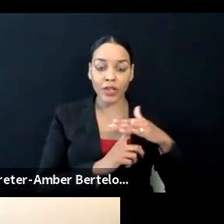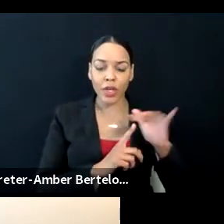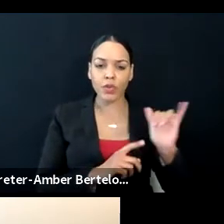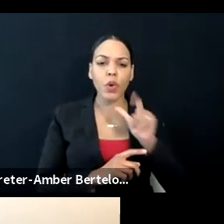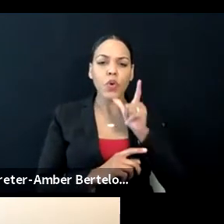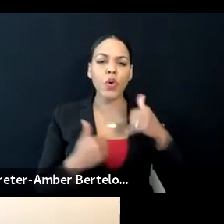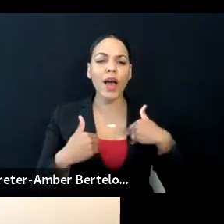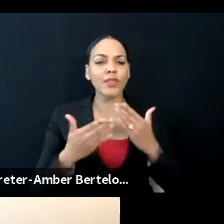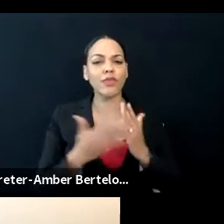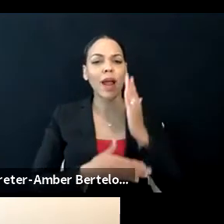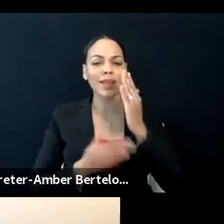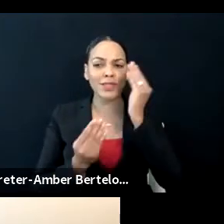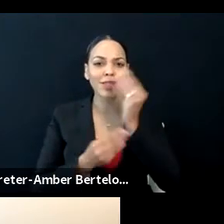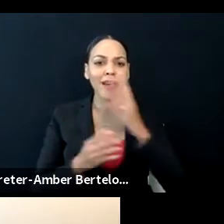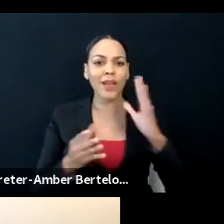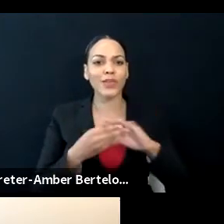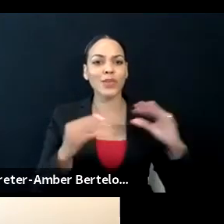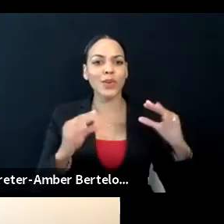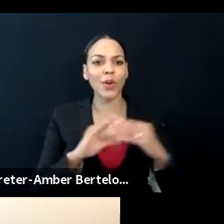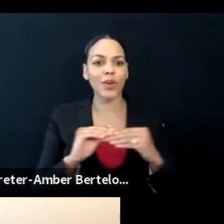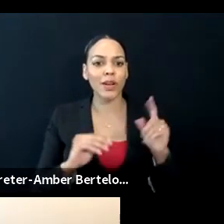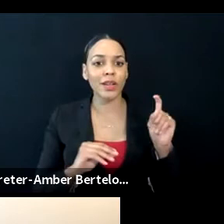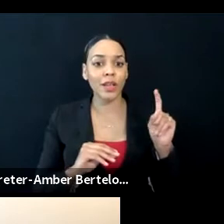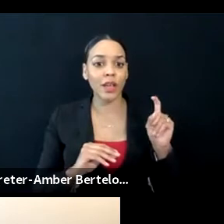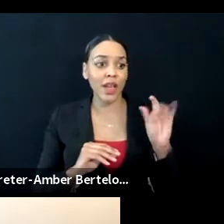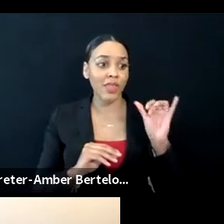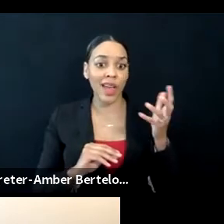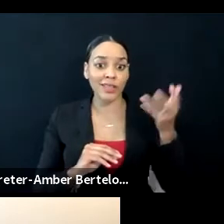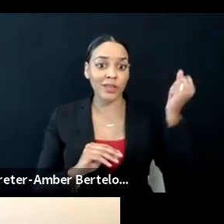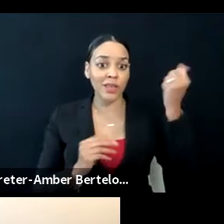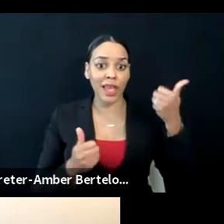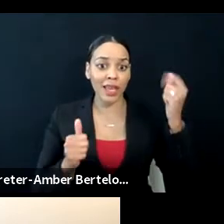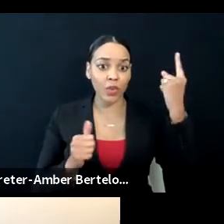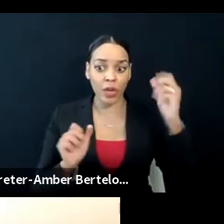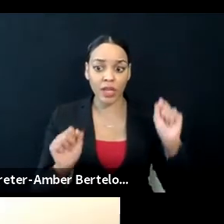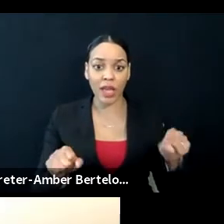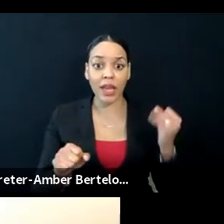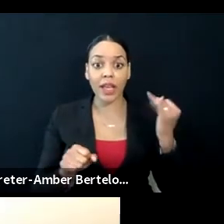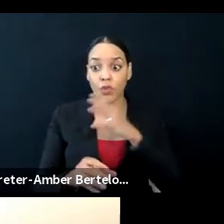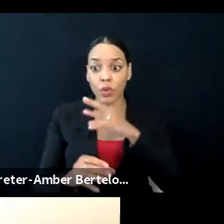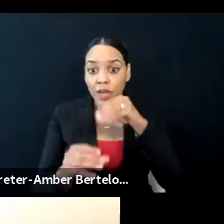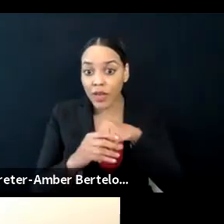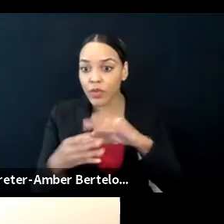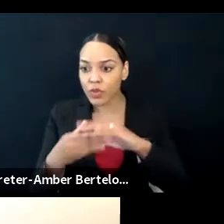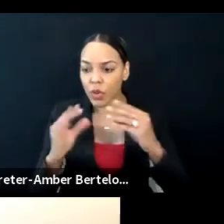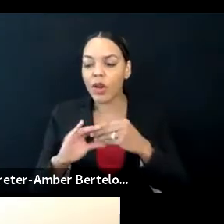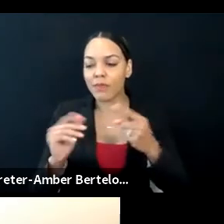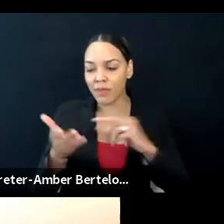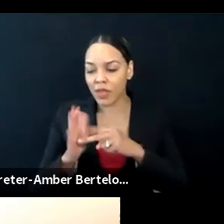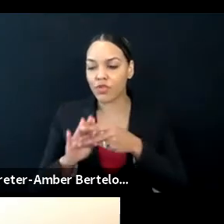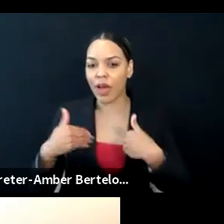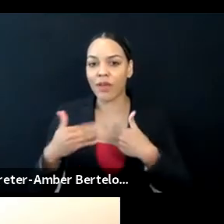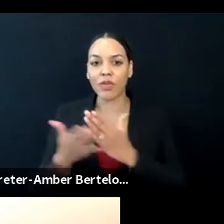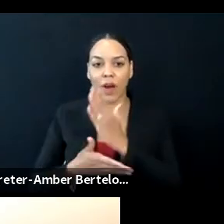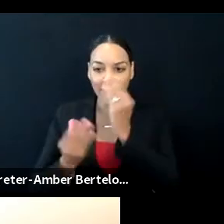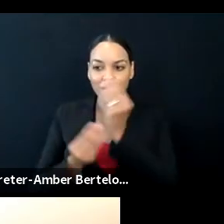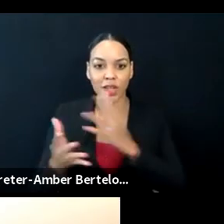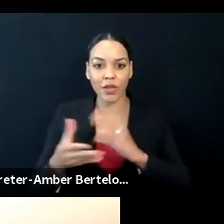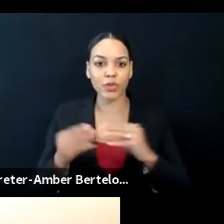story? You know, that's up for grabs. If you're in the story, you have the right to tell it. But the idea that